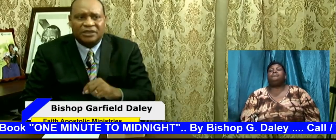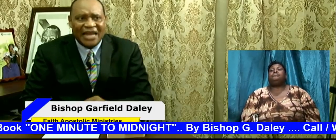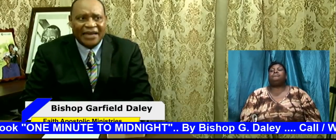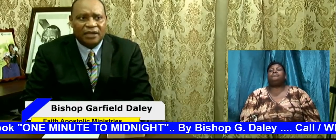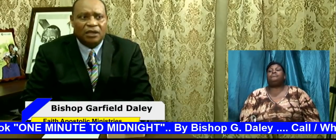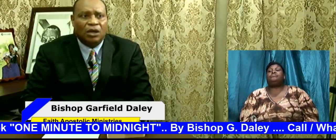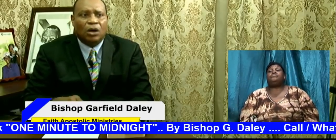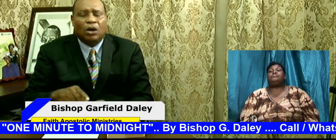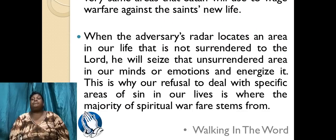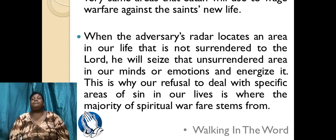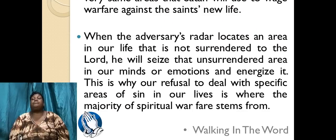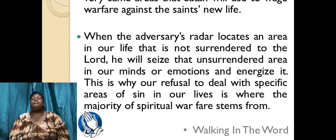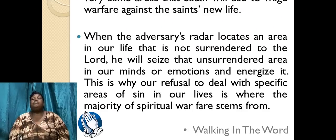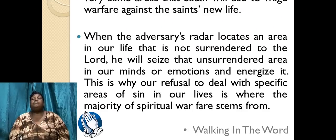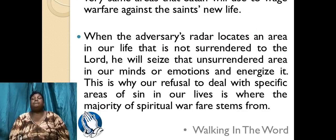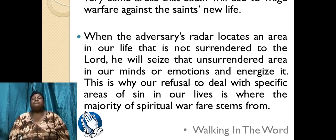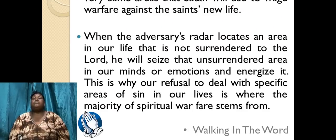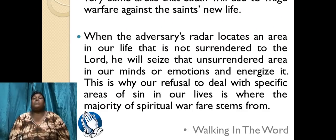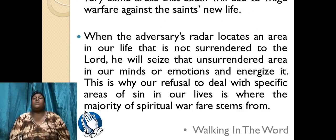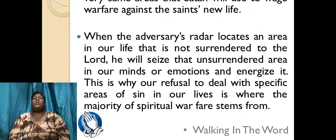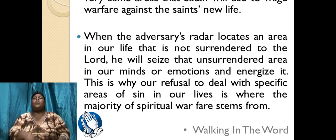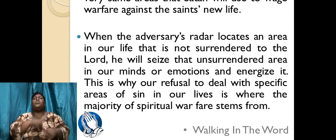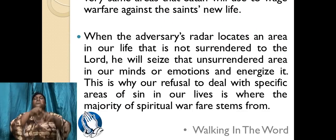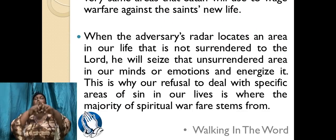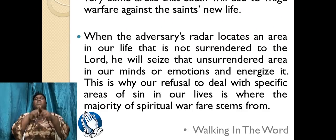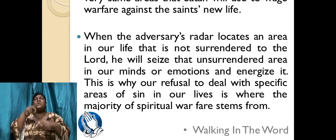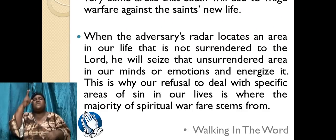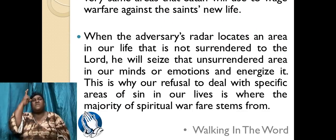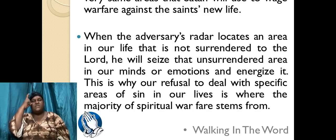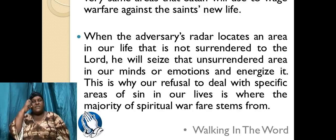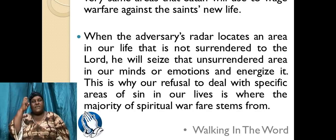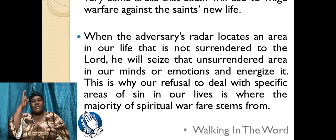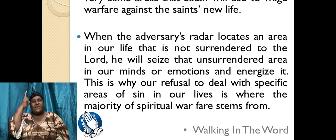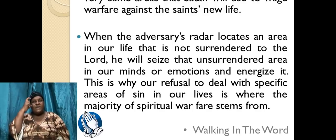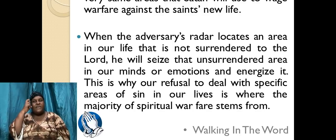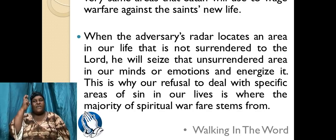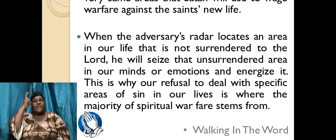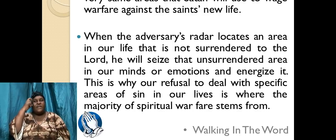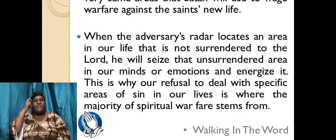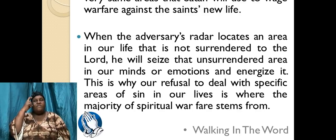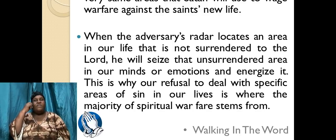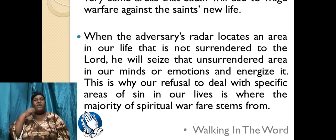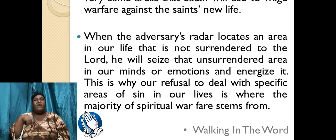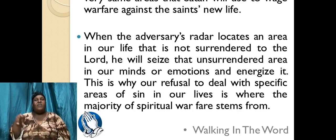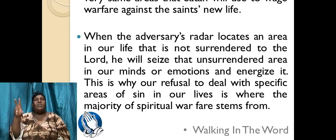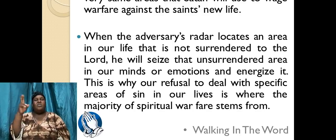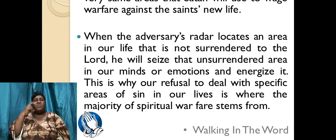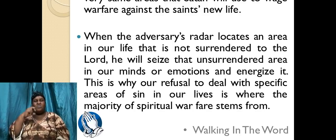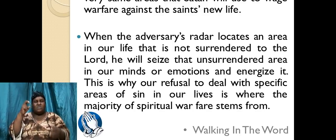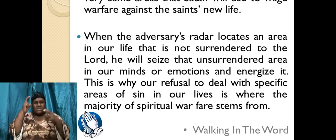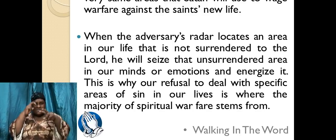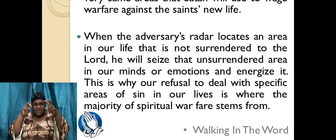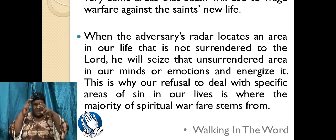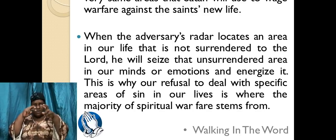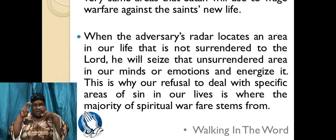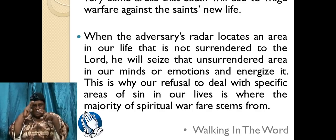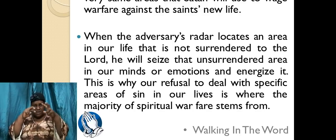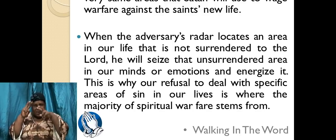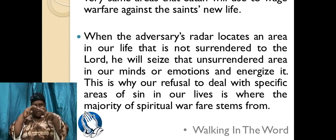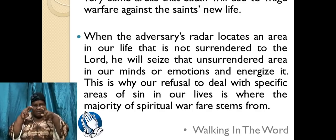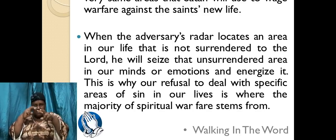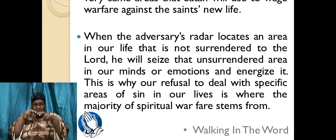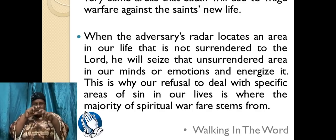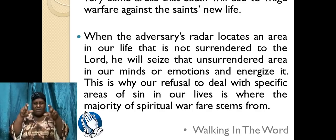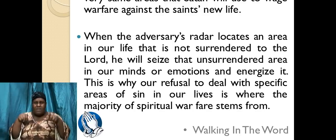slide when the adversary's radar locates an area in our life that is not surrendered